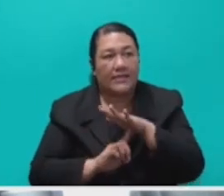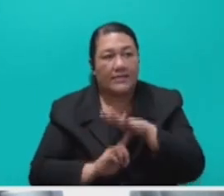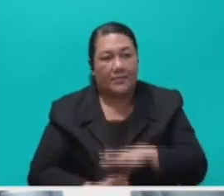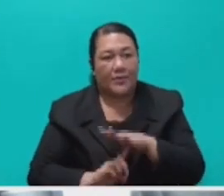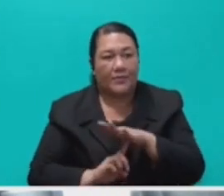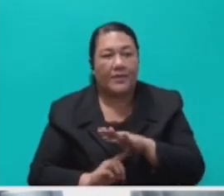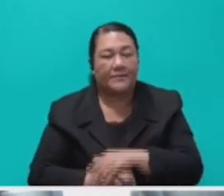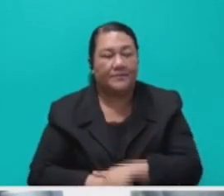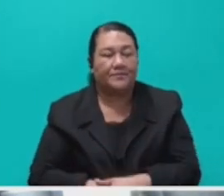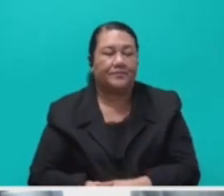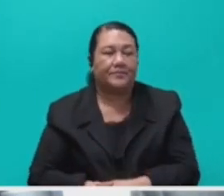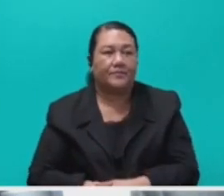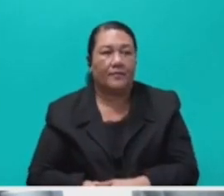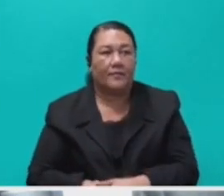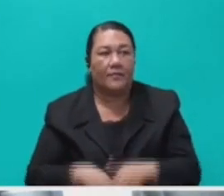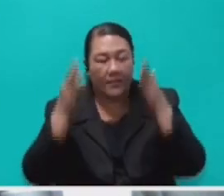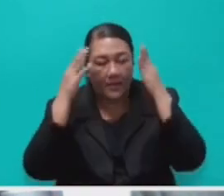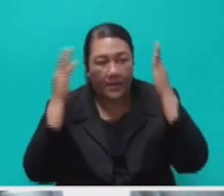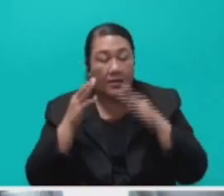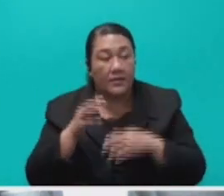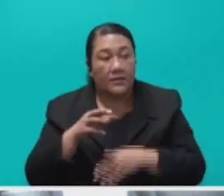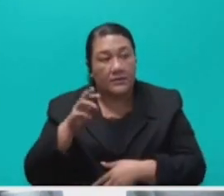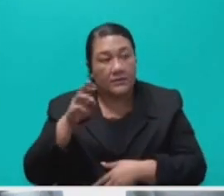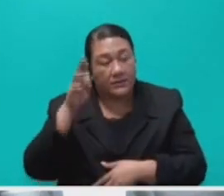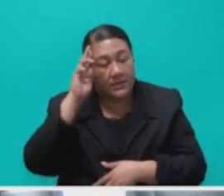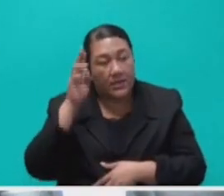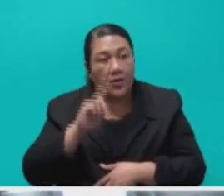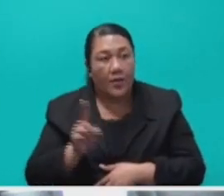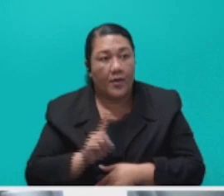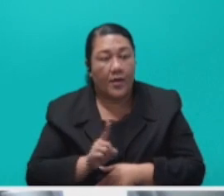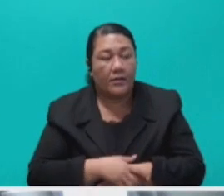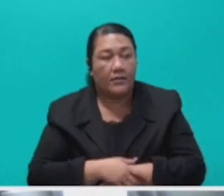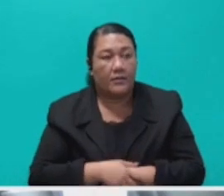Mr. Speaker, sir, we must pause